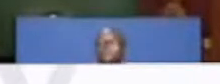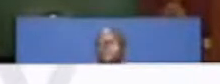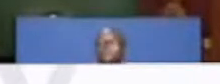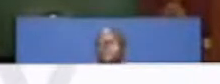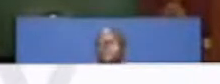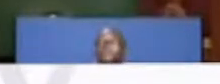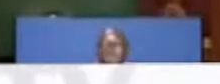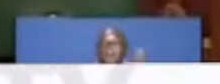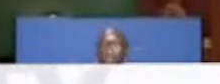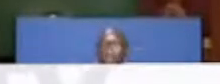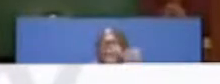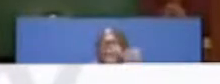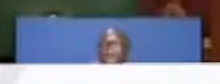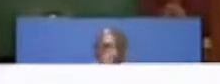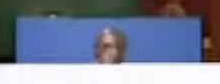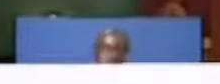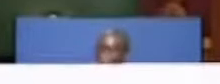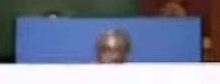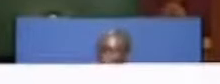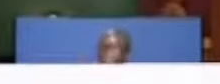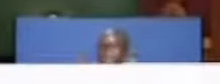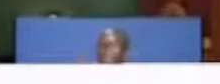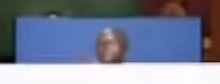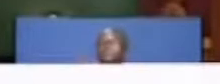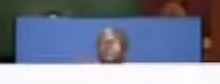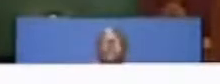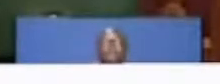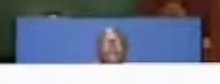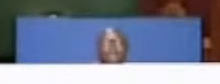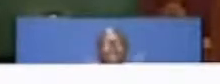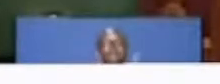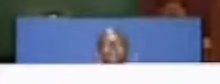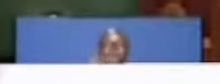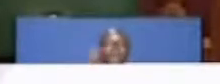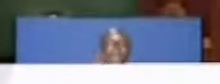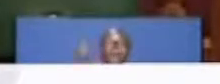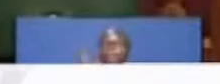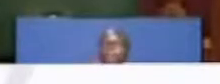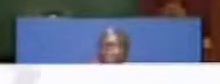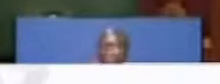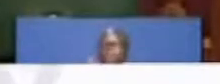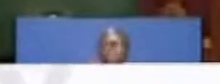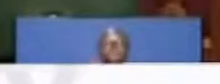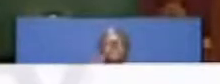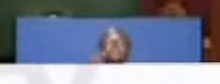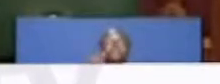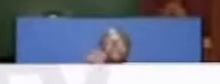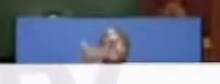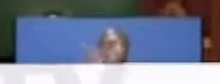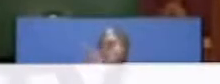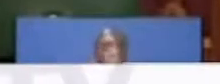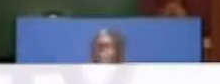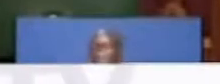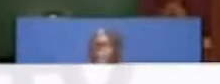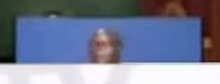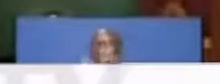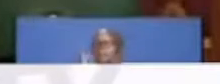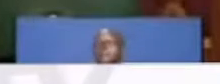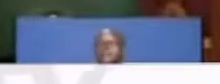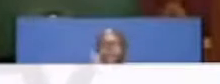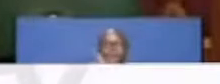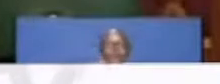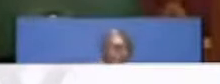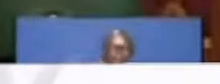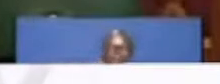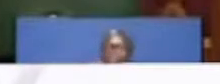choose to accelerate the issuance of title deeds, double our road network, build brand new railway lines, double